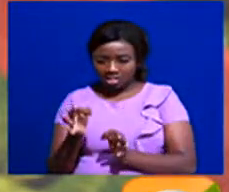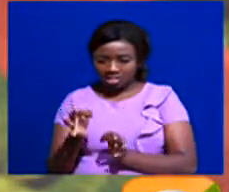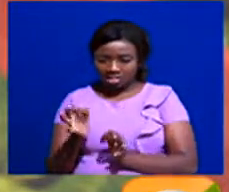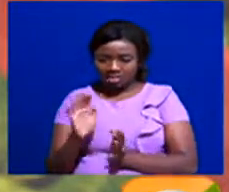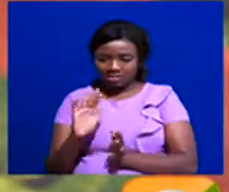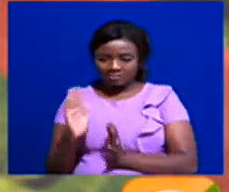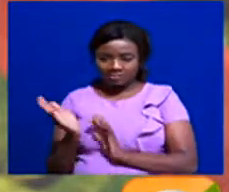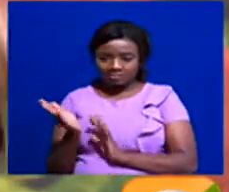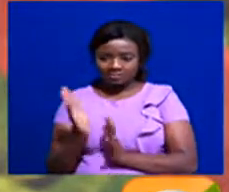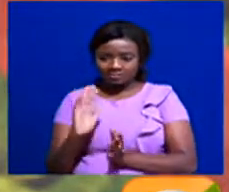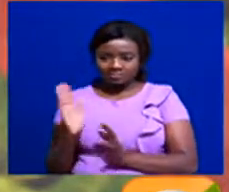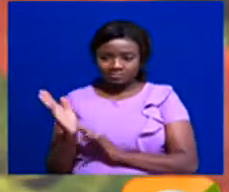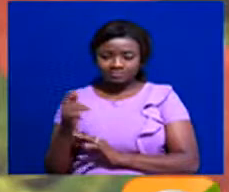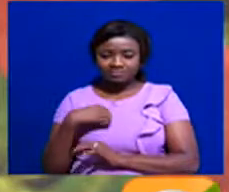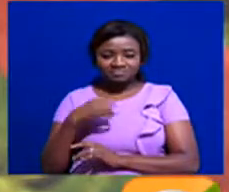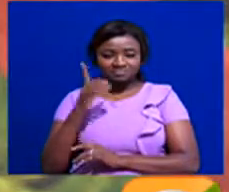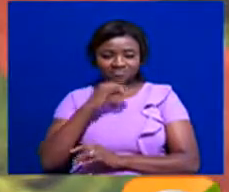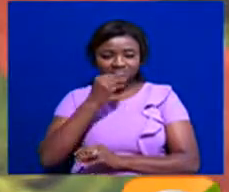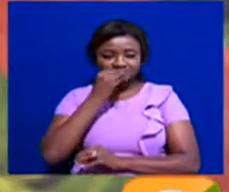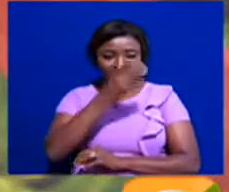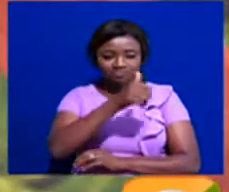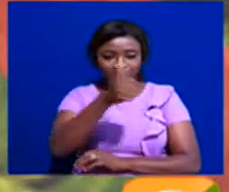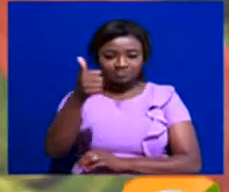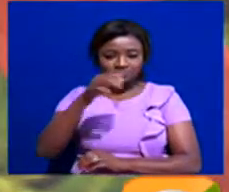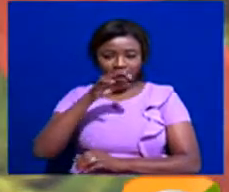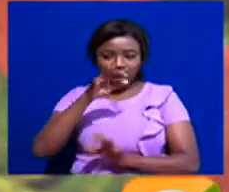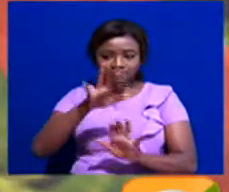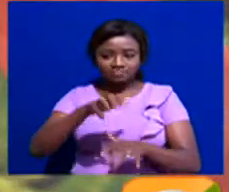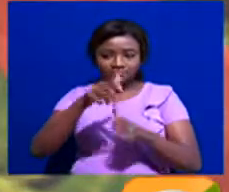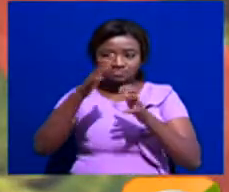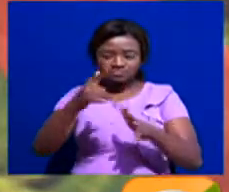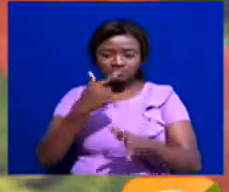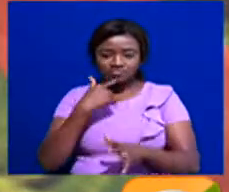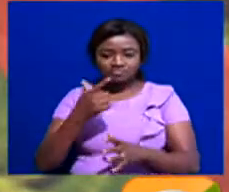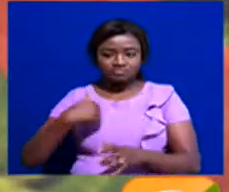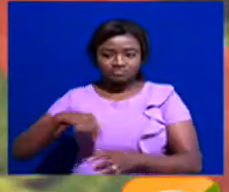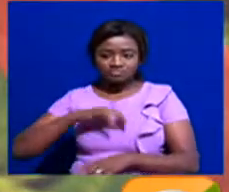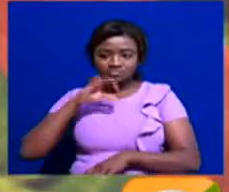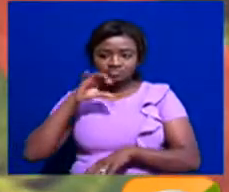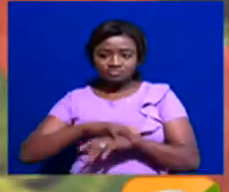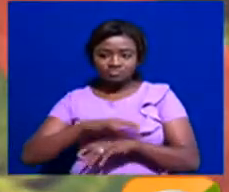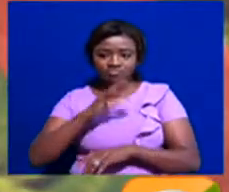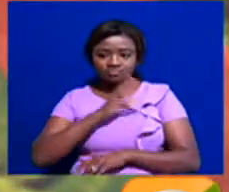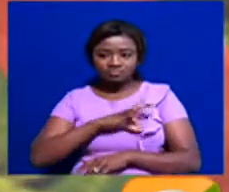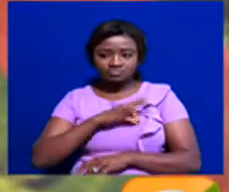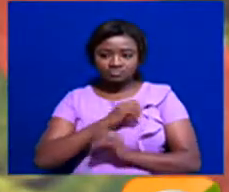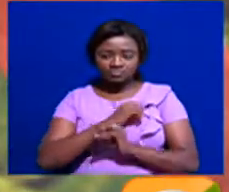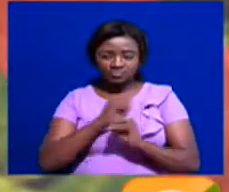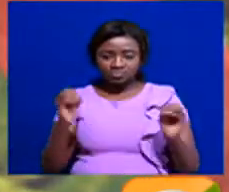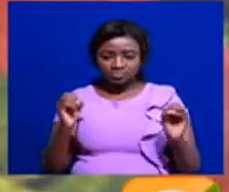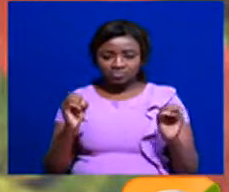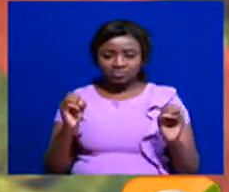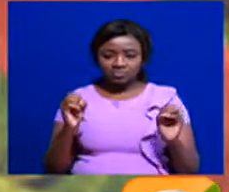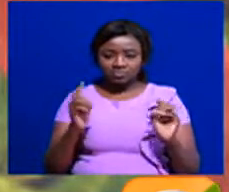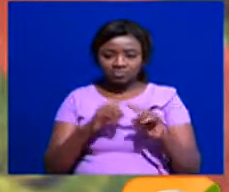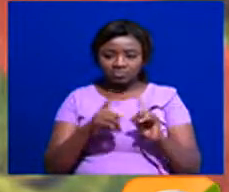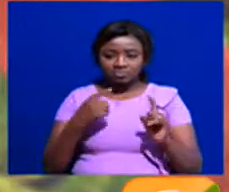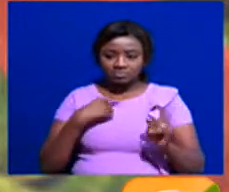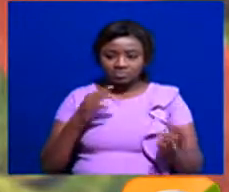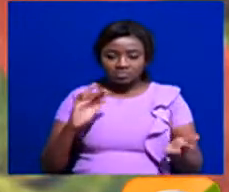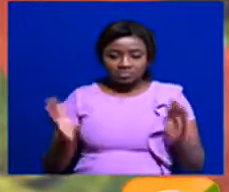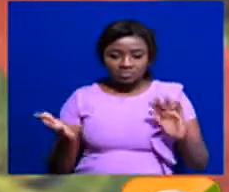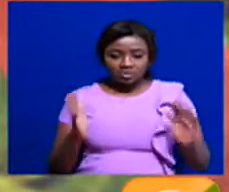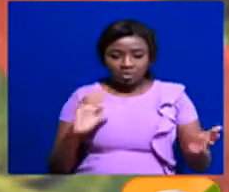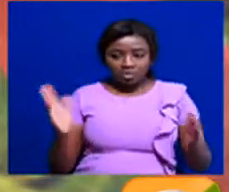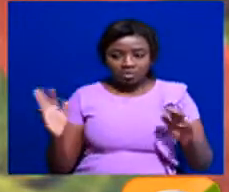sometimes I've been telling other farmers that we are getting zero. I've compared what we